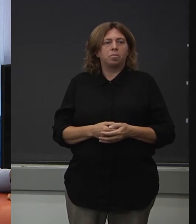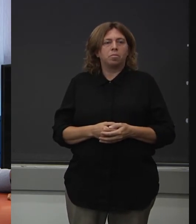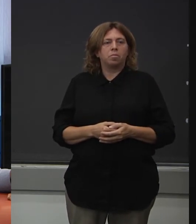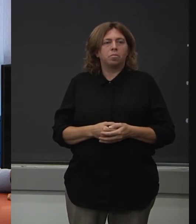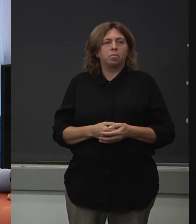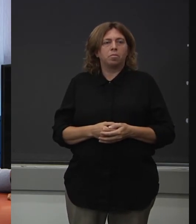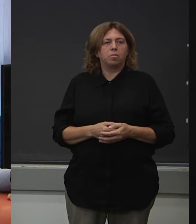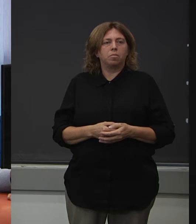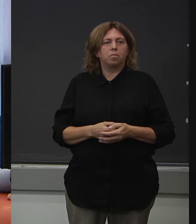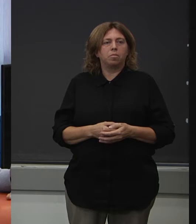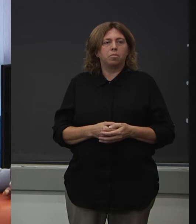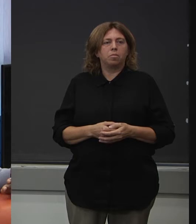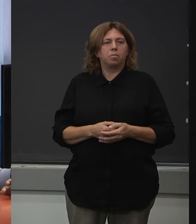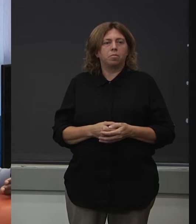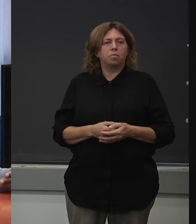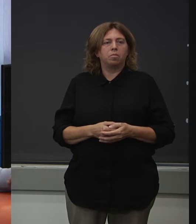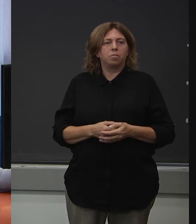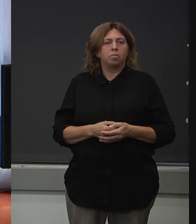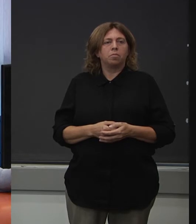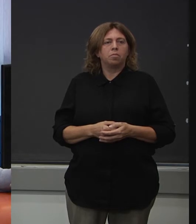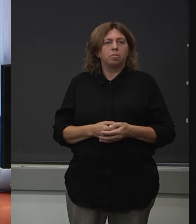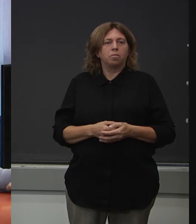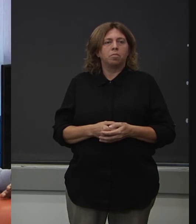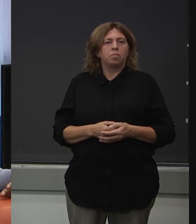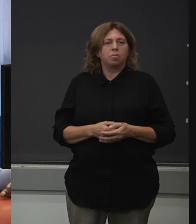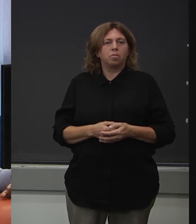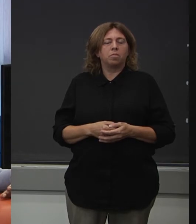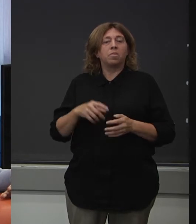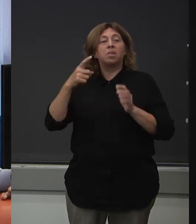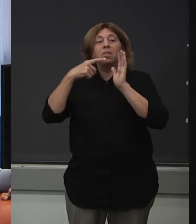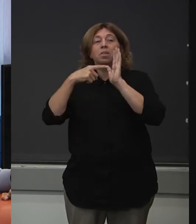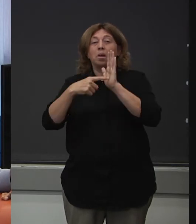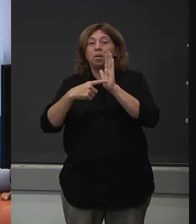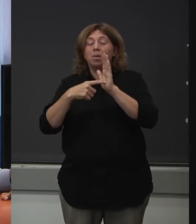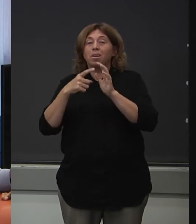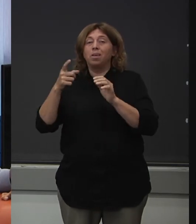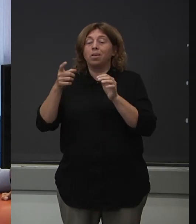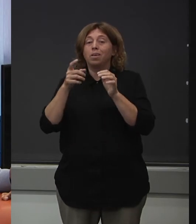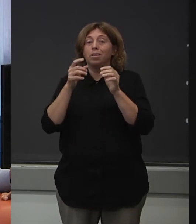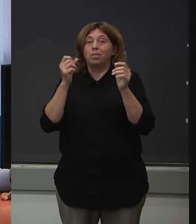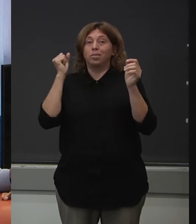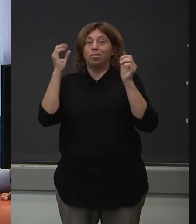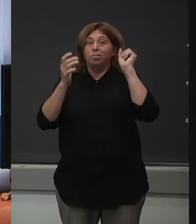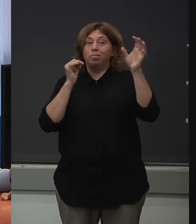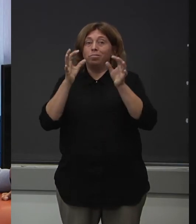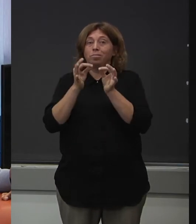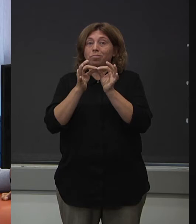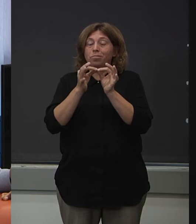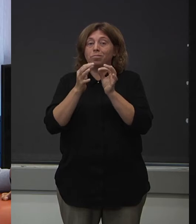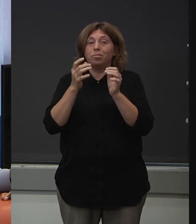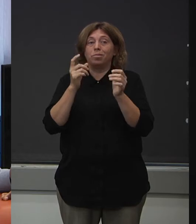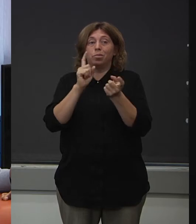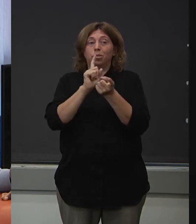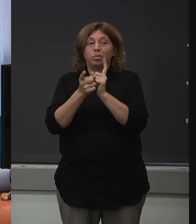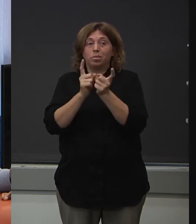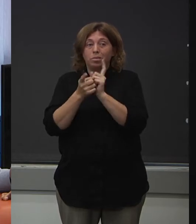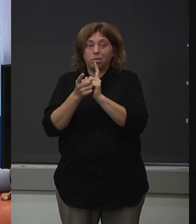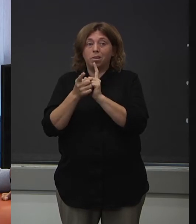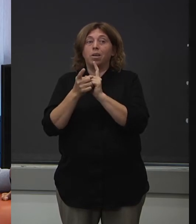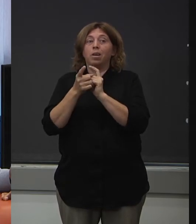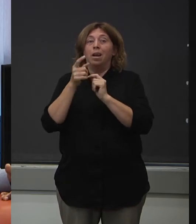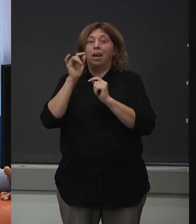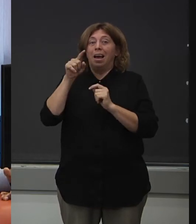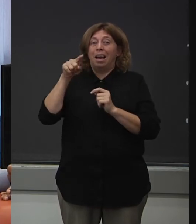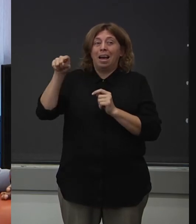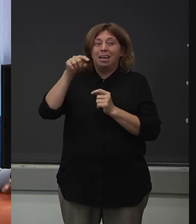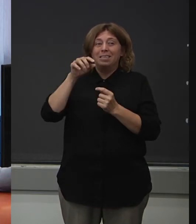sign language translating, it will be ideal for us to not wear face masks so that people can read our lips as